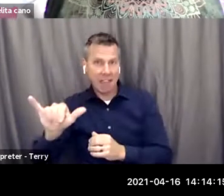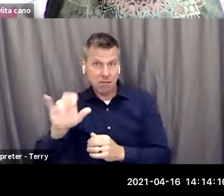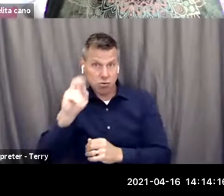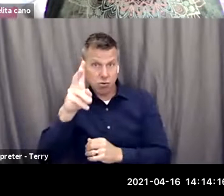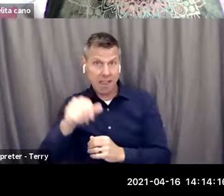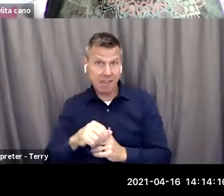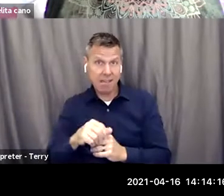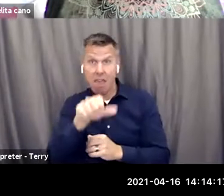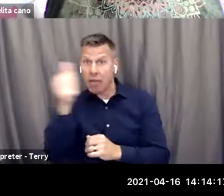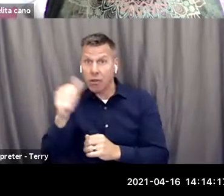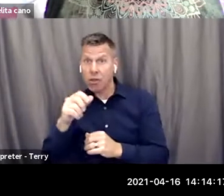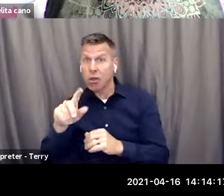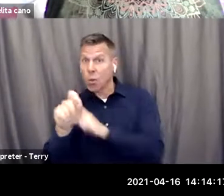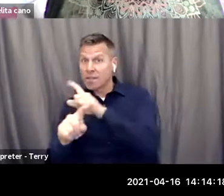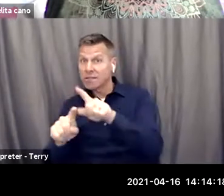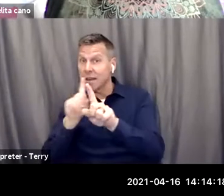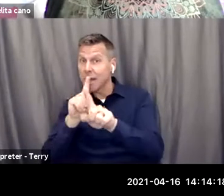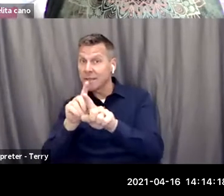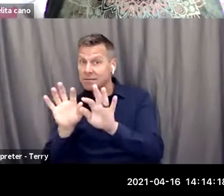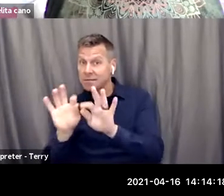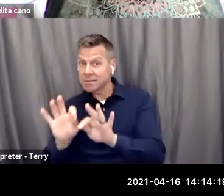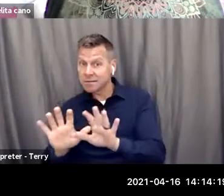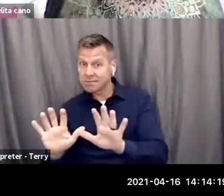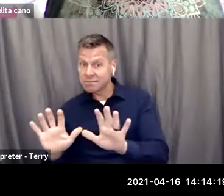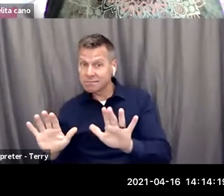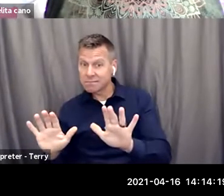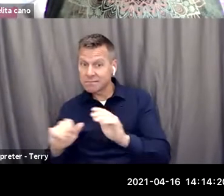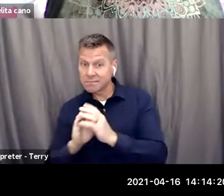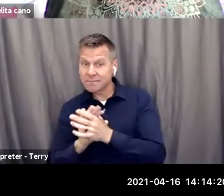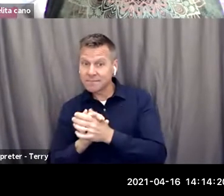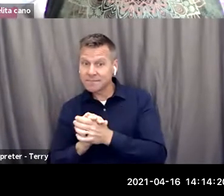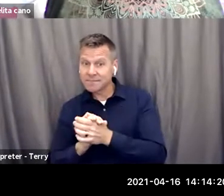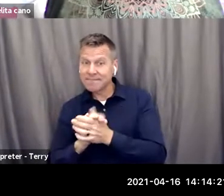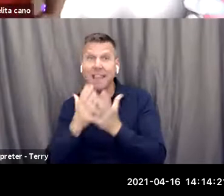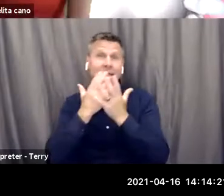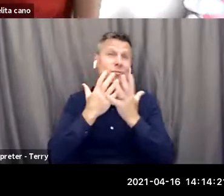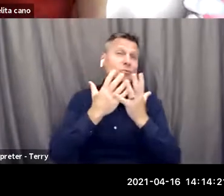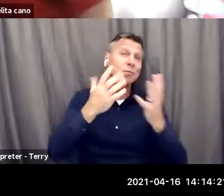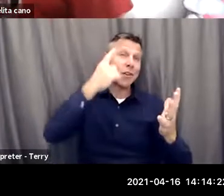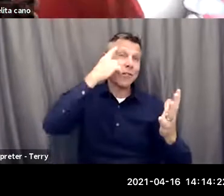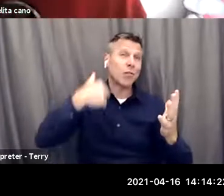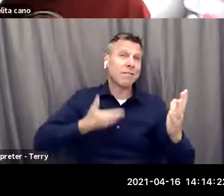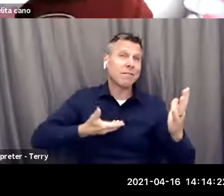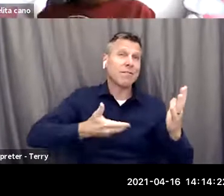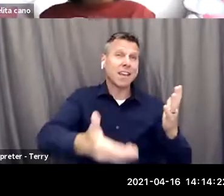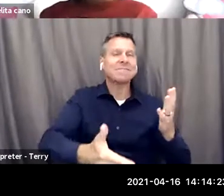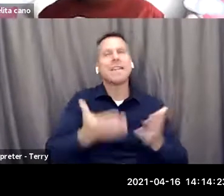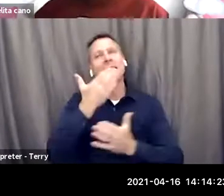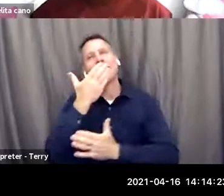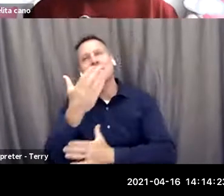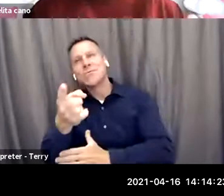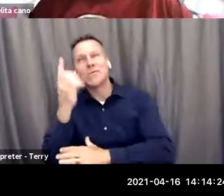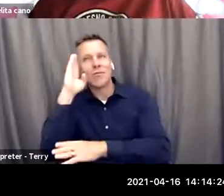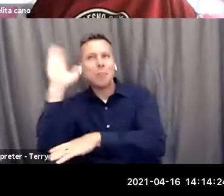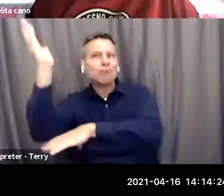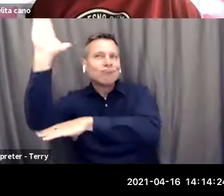further questions, comments? Well, thank you so much for having me. Thank you for presenting. As very